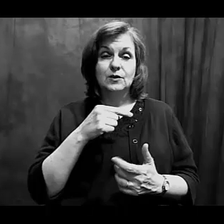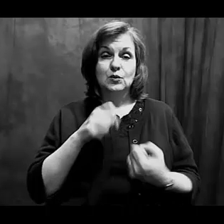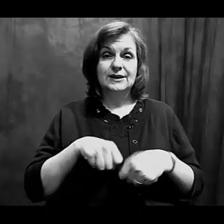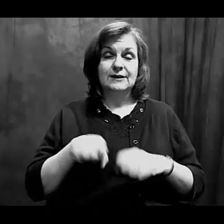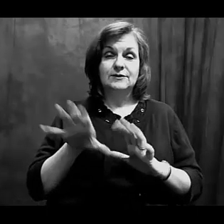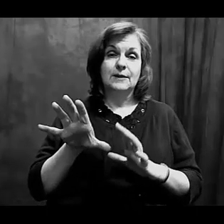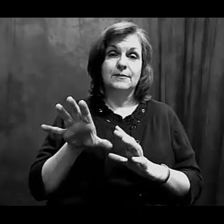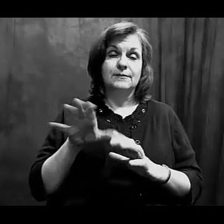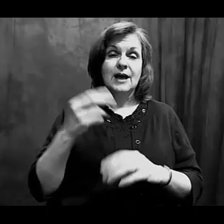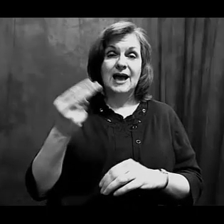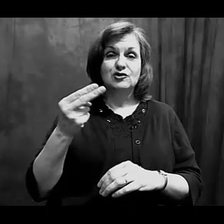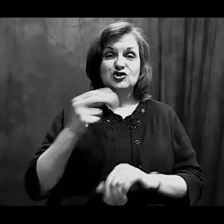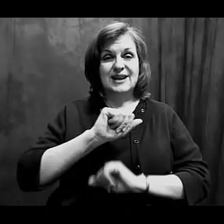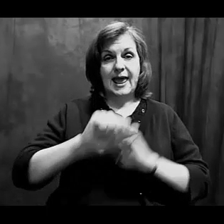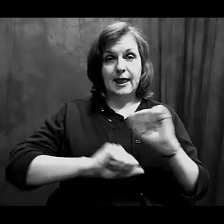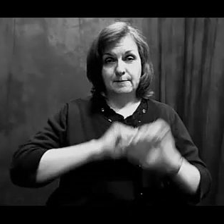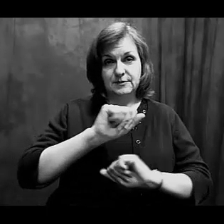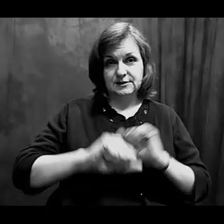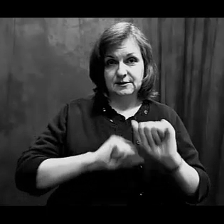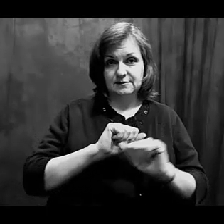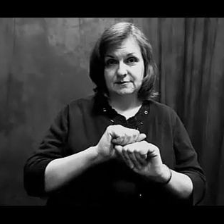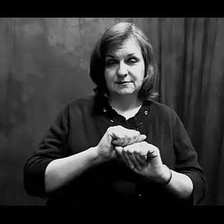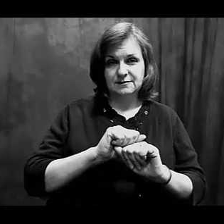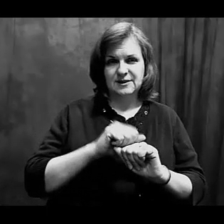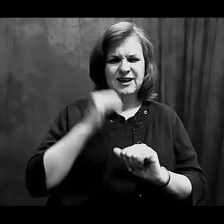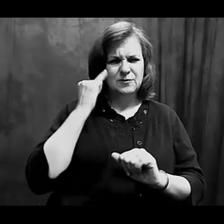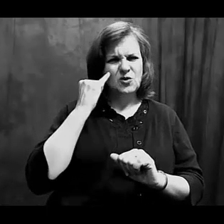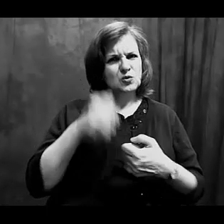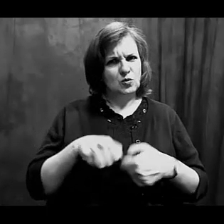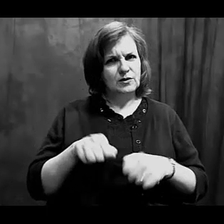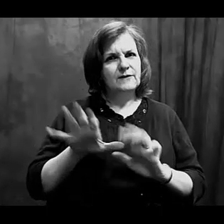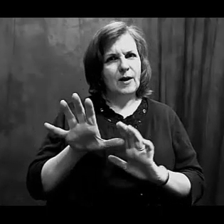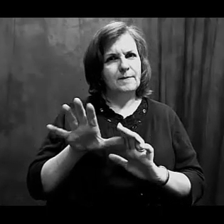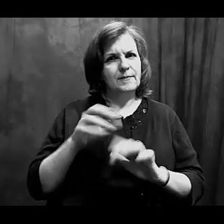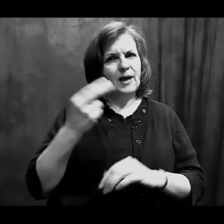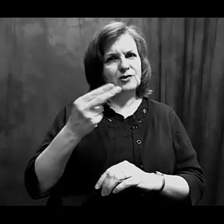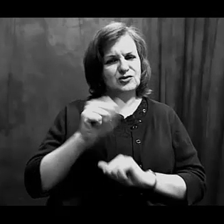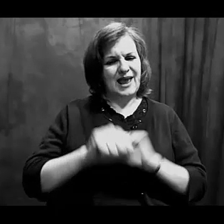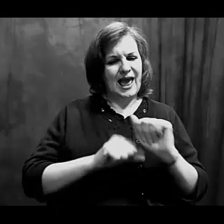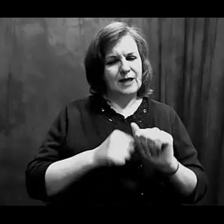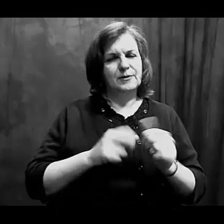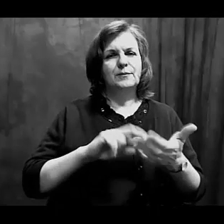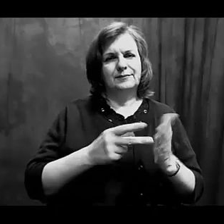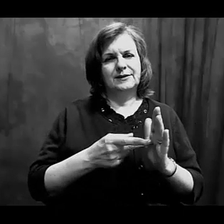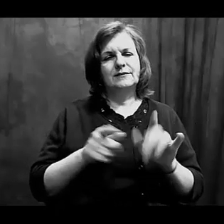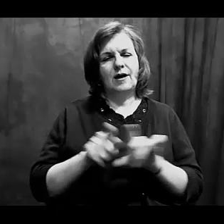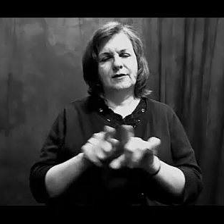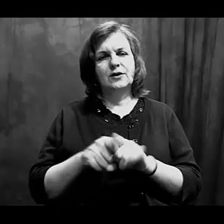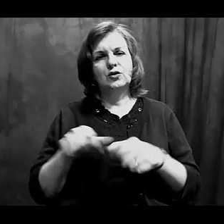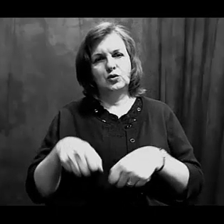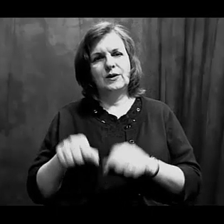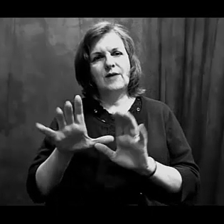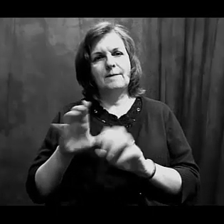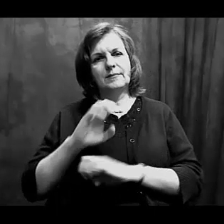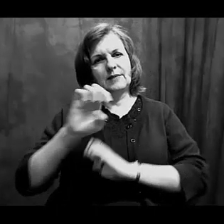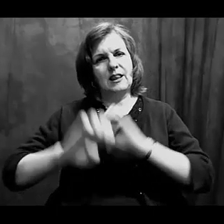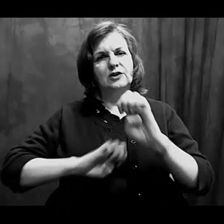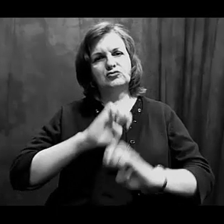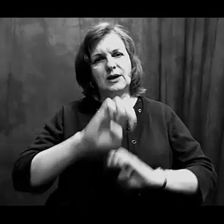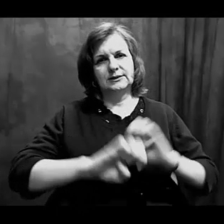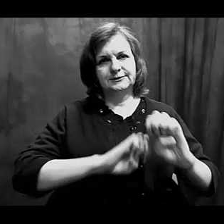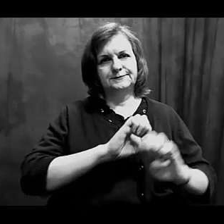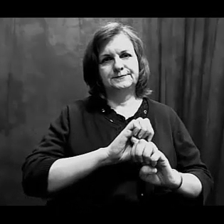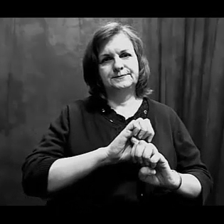actually going to lose hydrogen atoms. And if you lose hydrogen atoms, you're